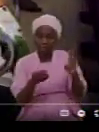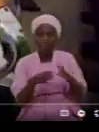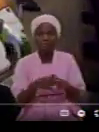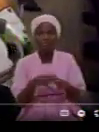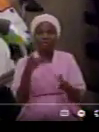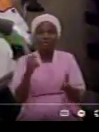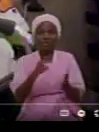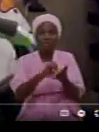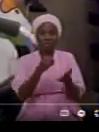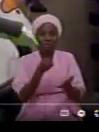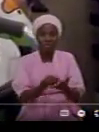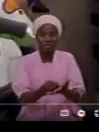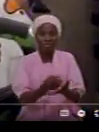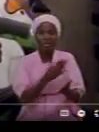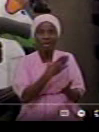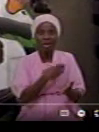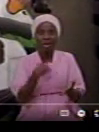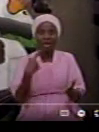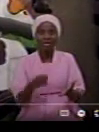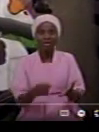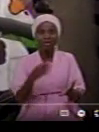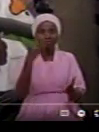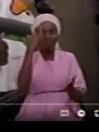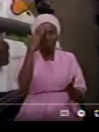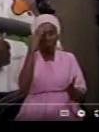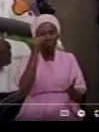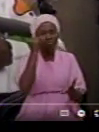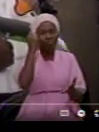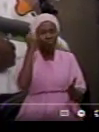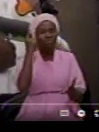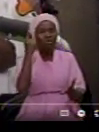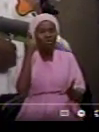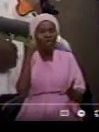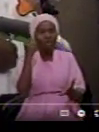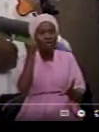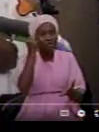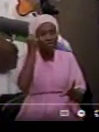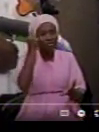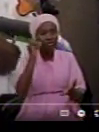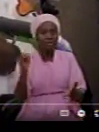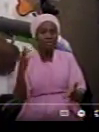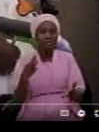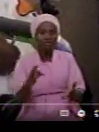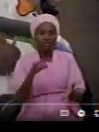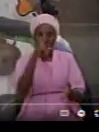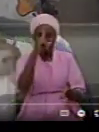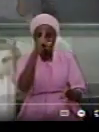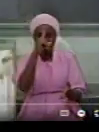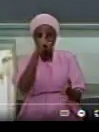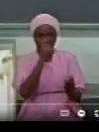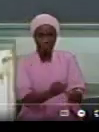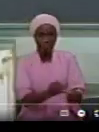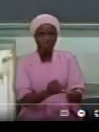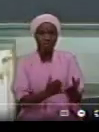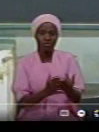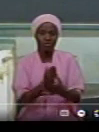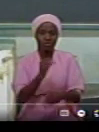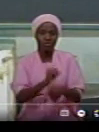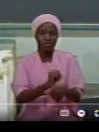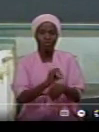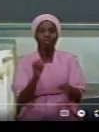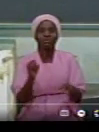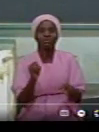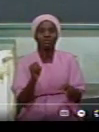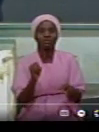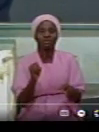the discernment of faith through works. James chapter 2,